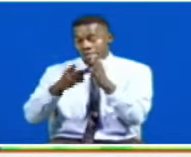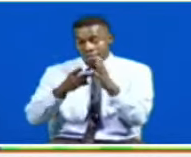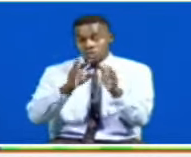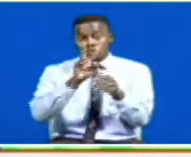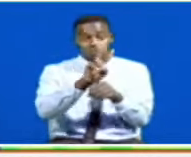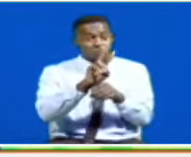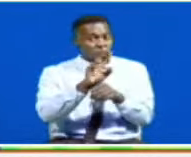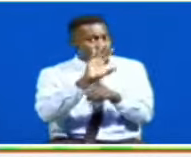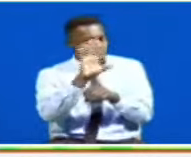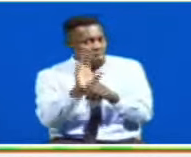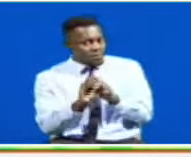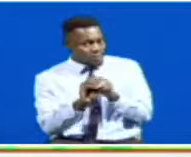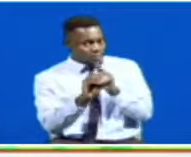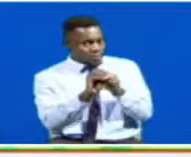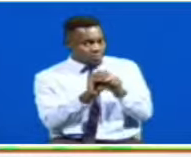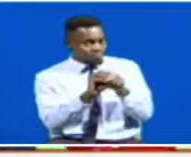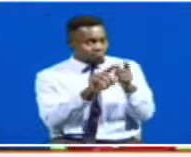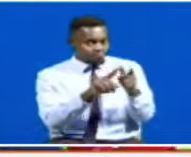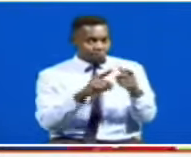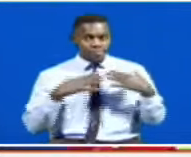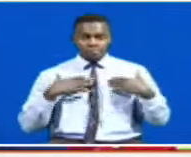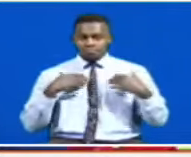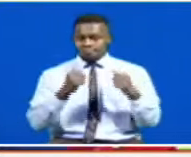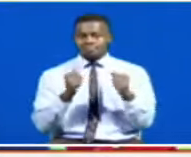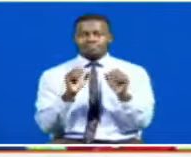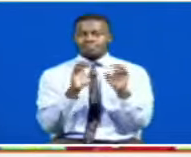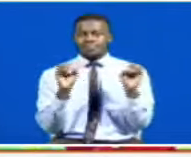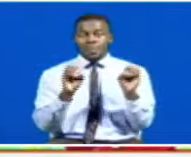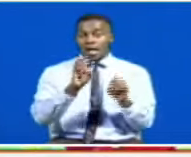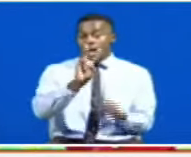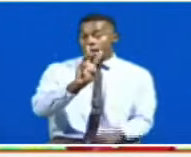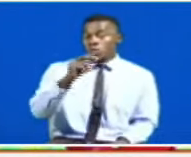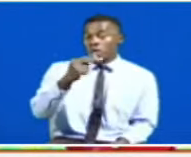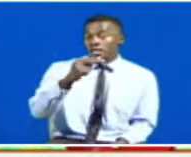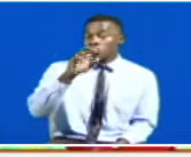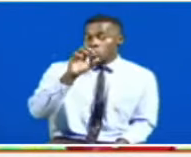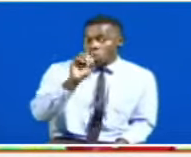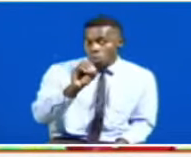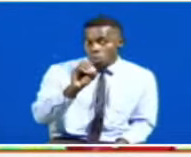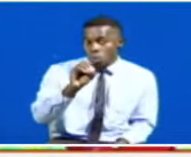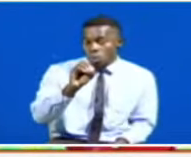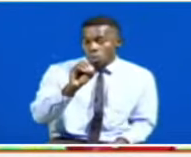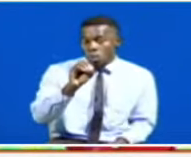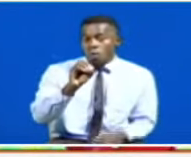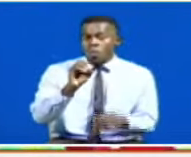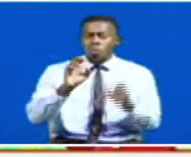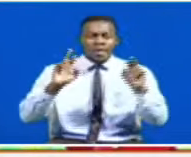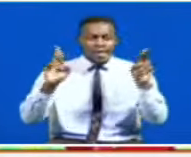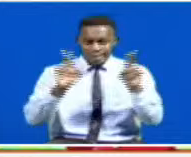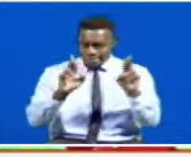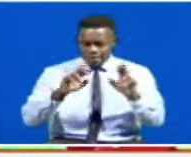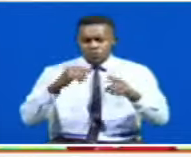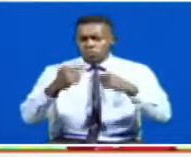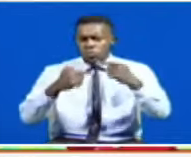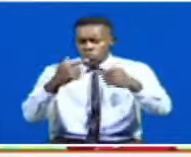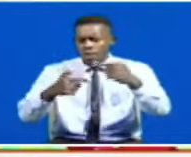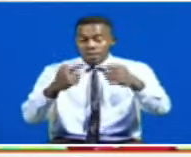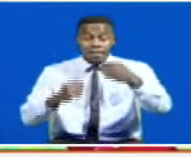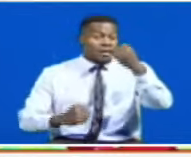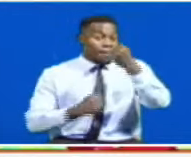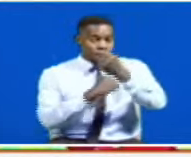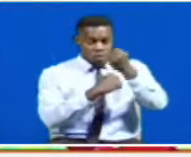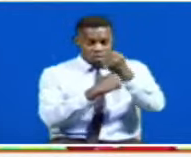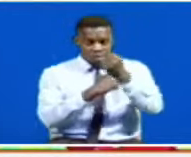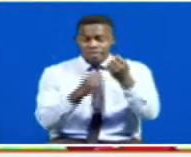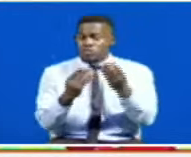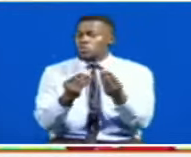undiagnosed and untreated. As WHO, we stand ready to continue supporting the